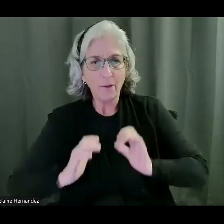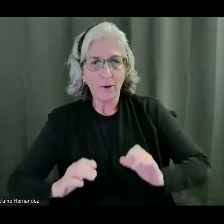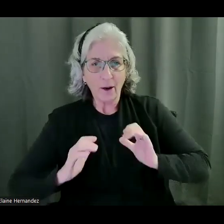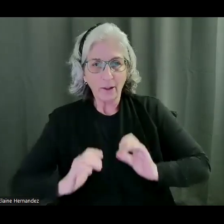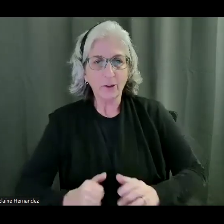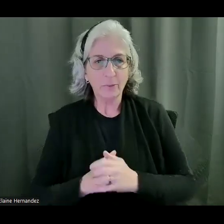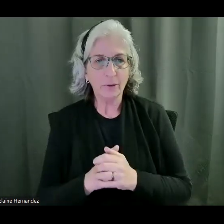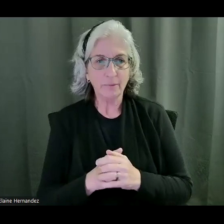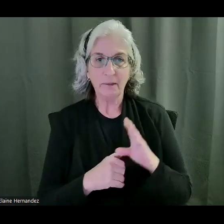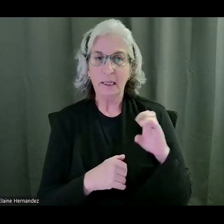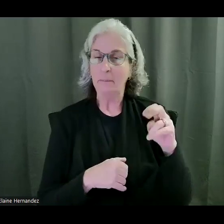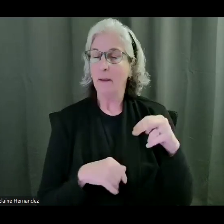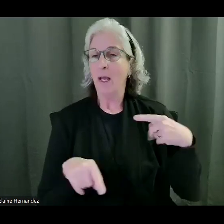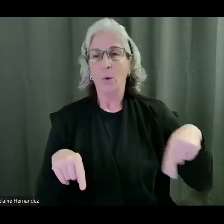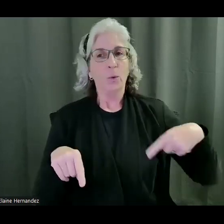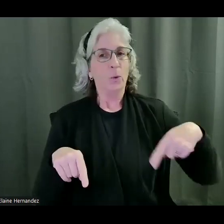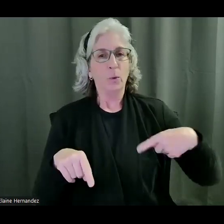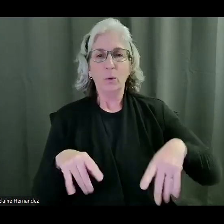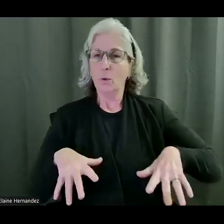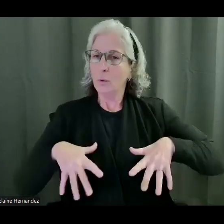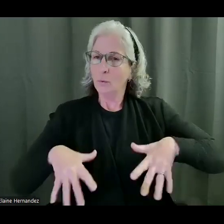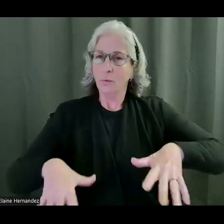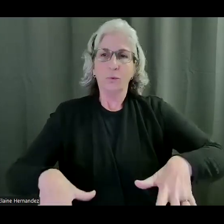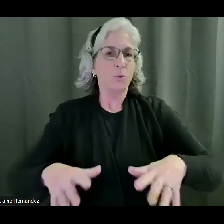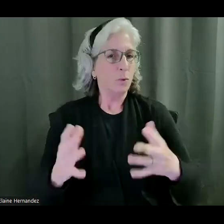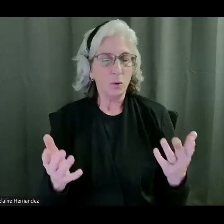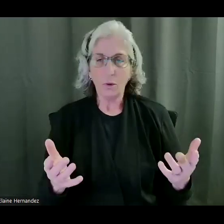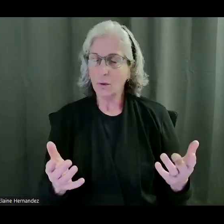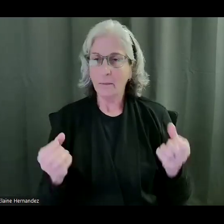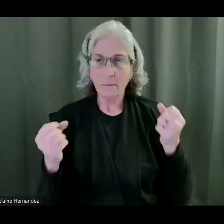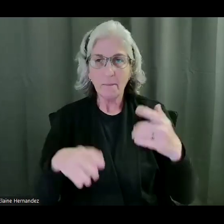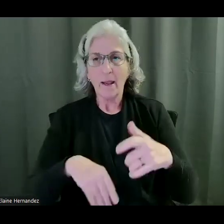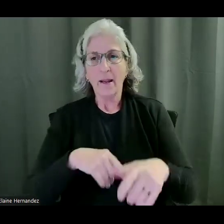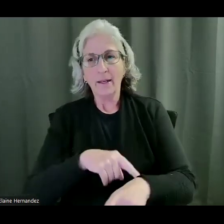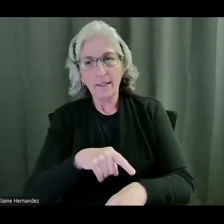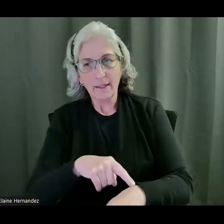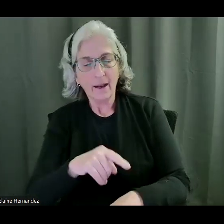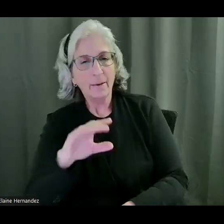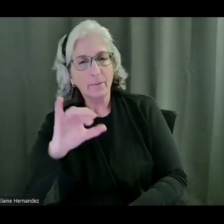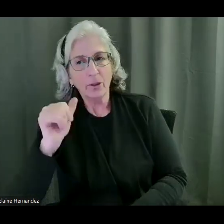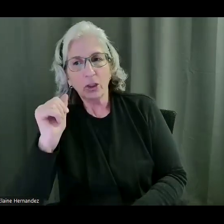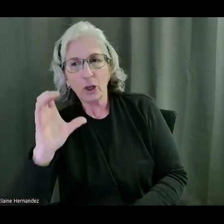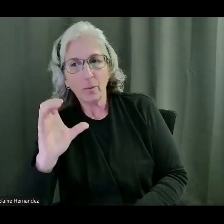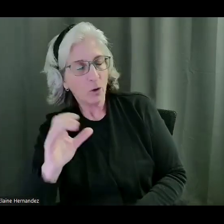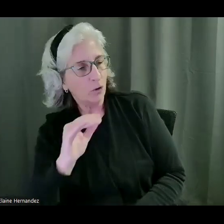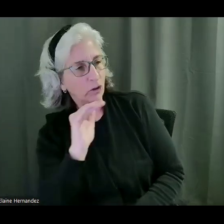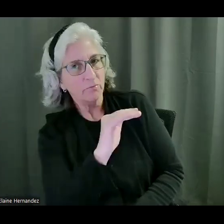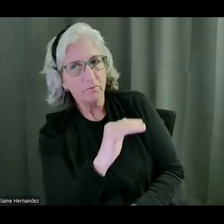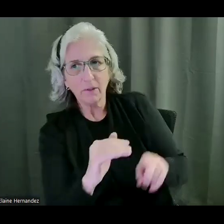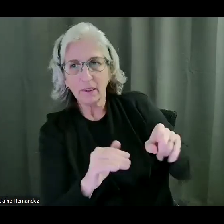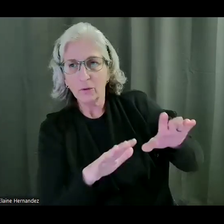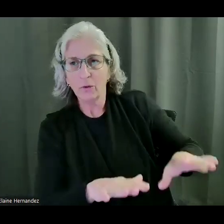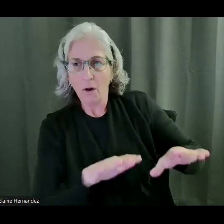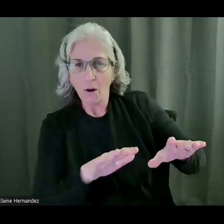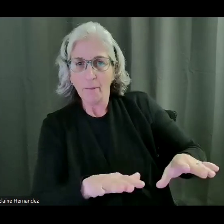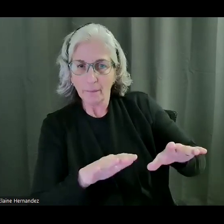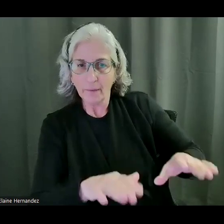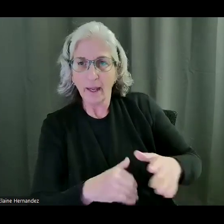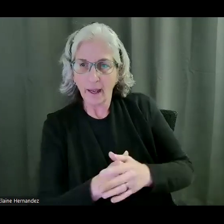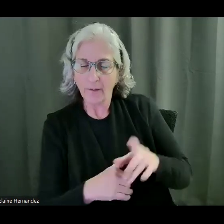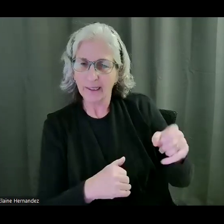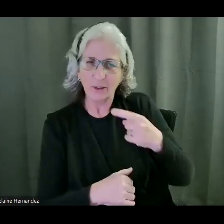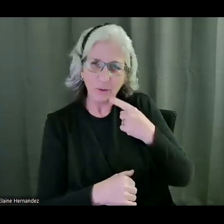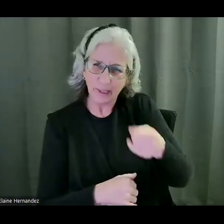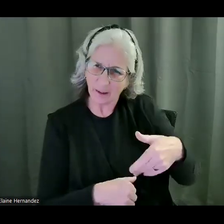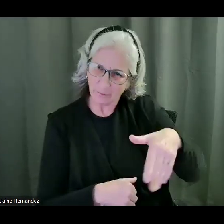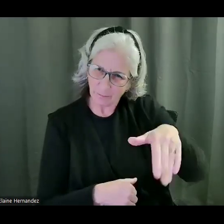significant anxiety with these activities. He required frequent prompting and de-escalation support from his job coach. So